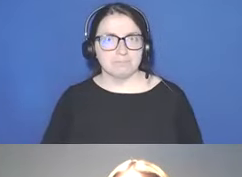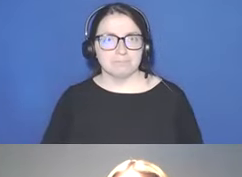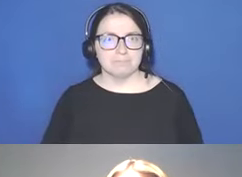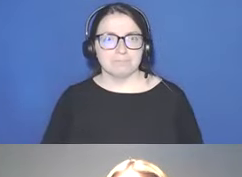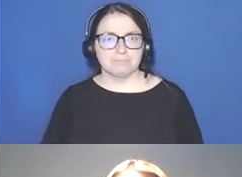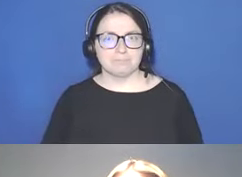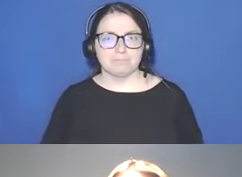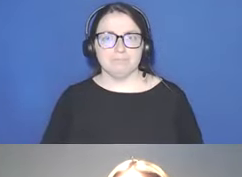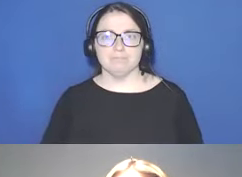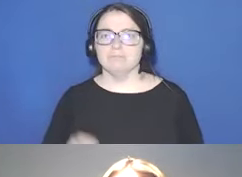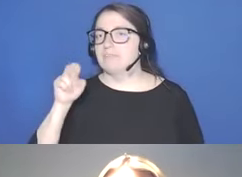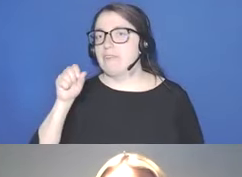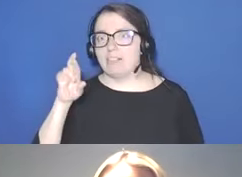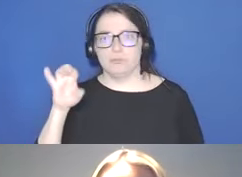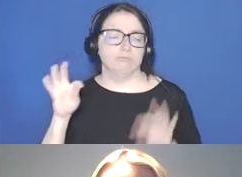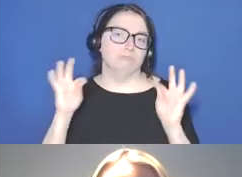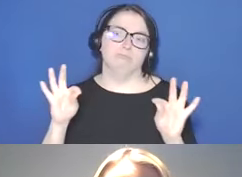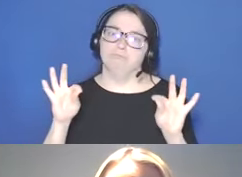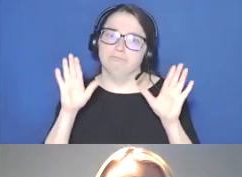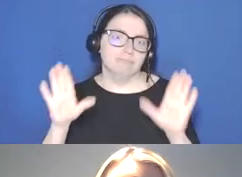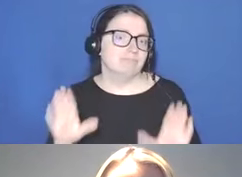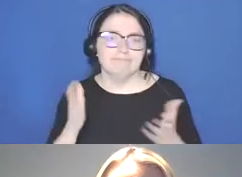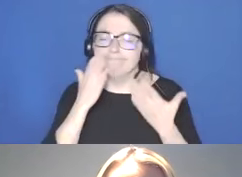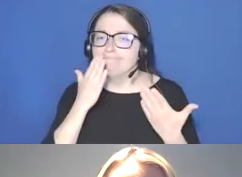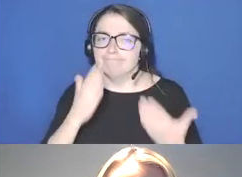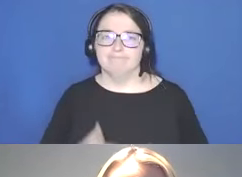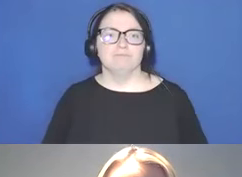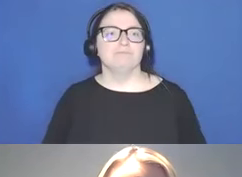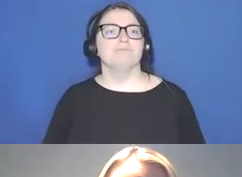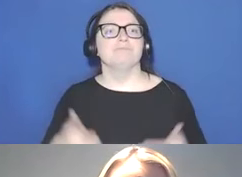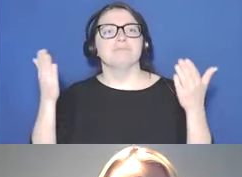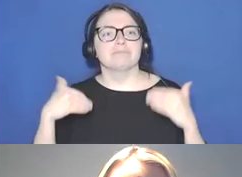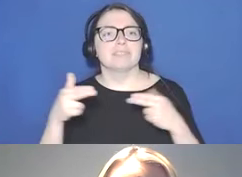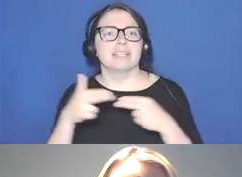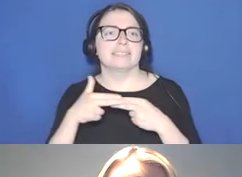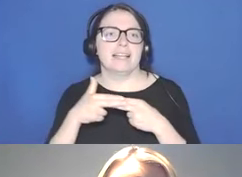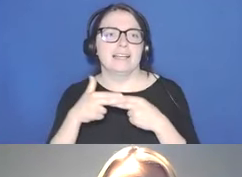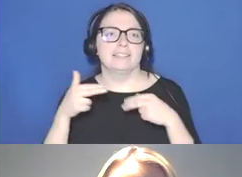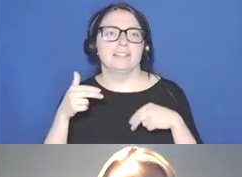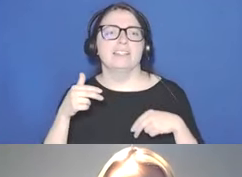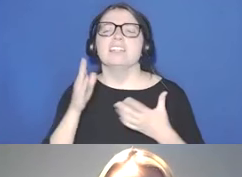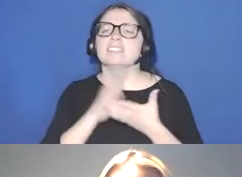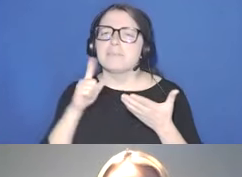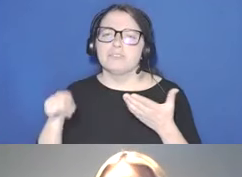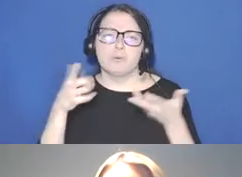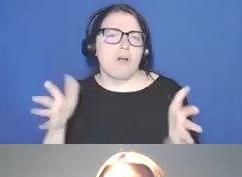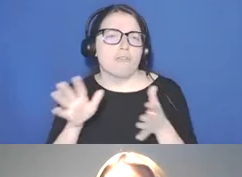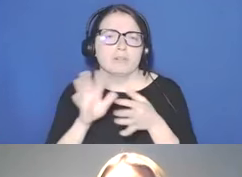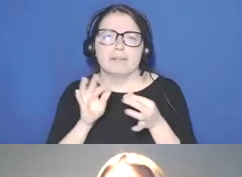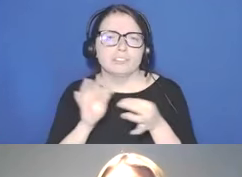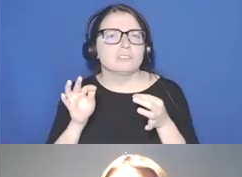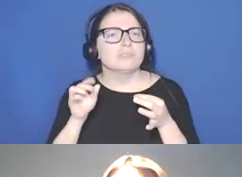So helpful. Thank you. I know our next slide here, again, some of these that you've already touched on, but any